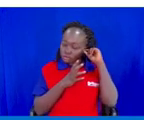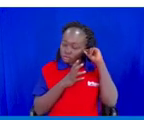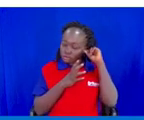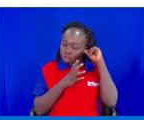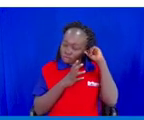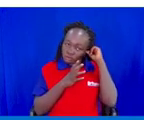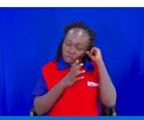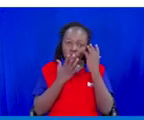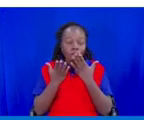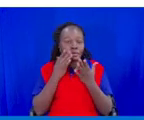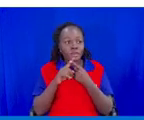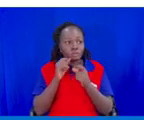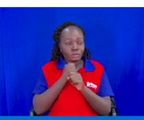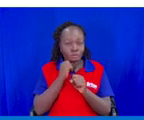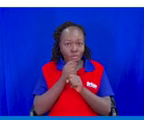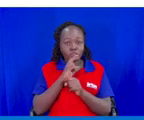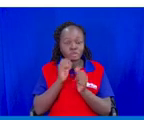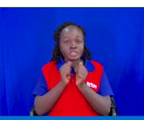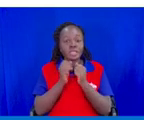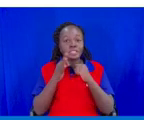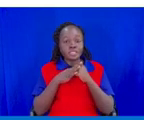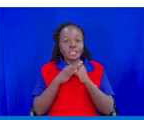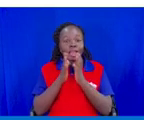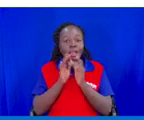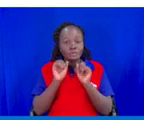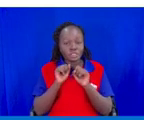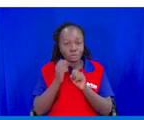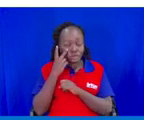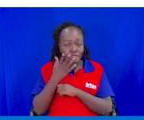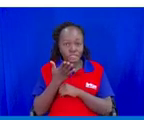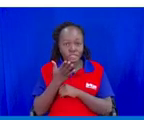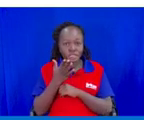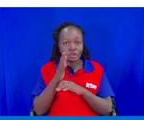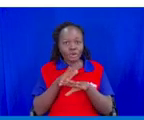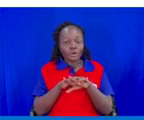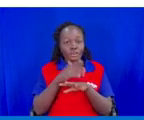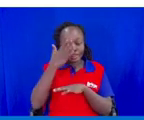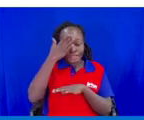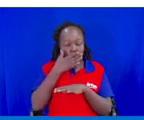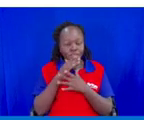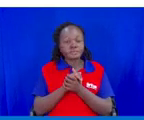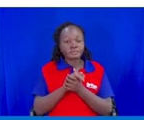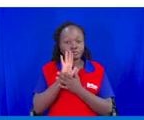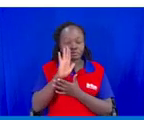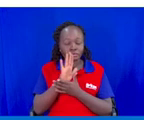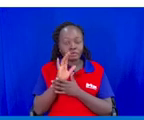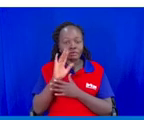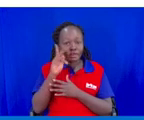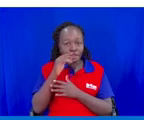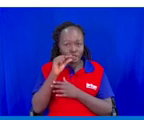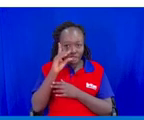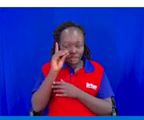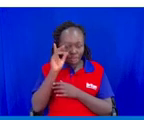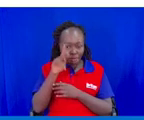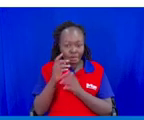the performance in 2018. And as you can see on the screen, the Kenyan GDP grew